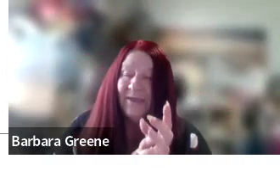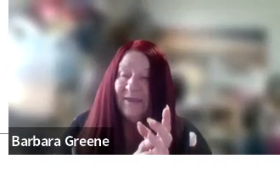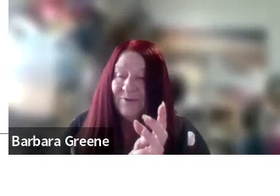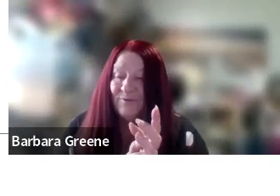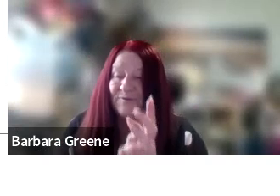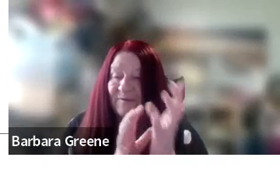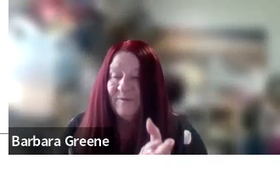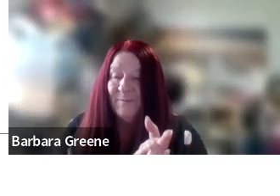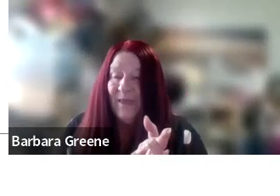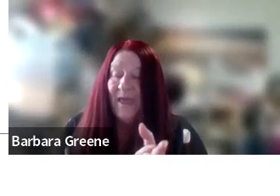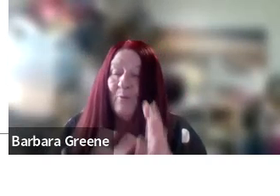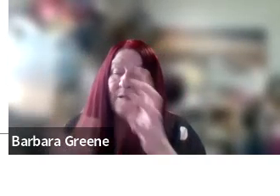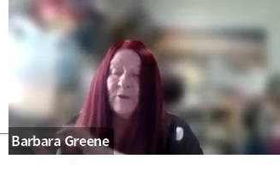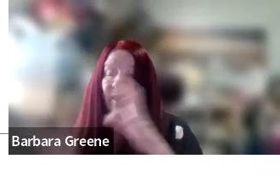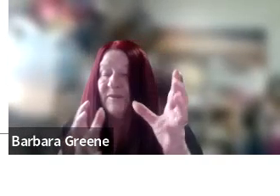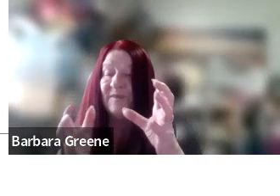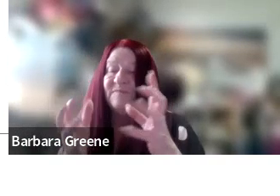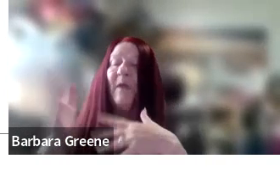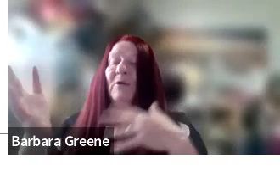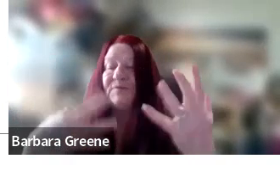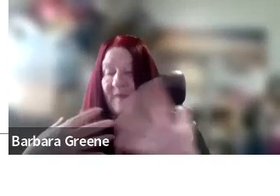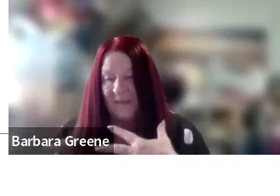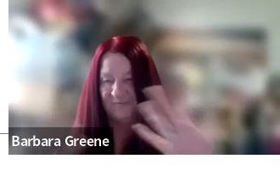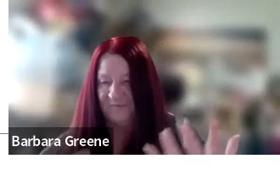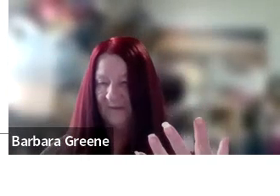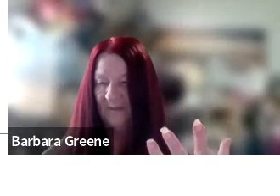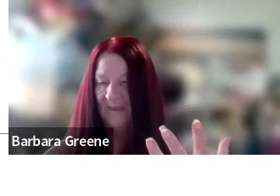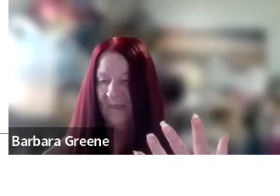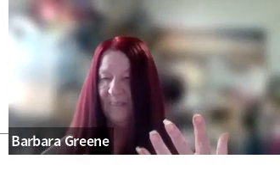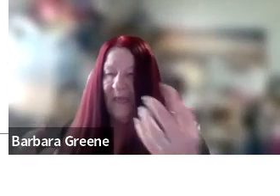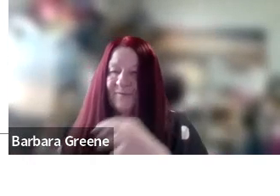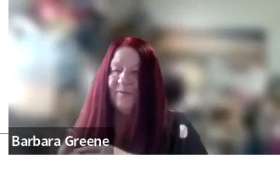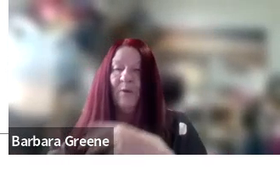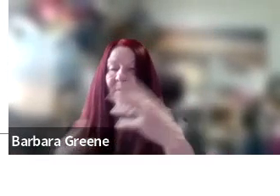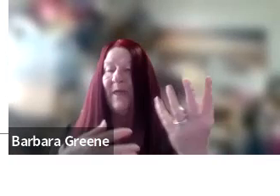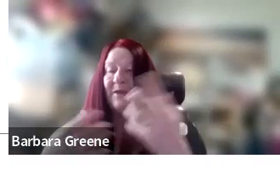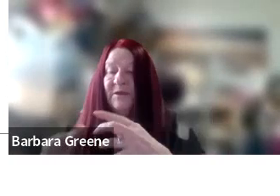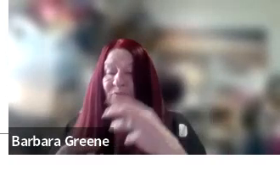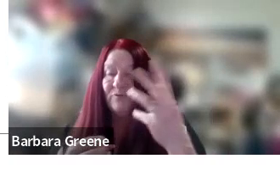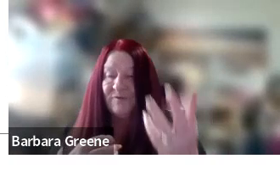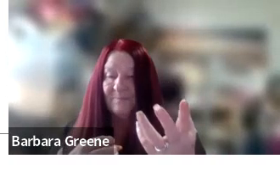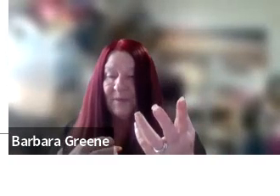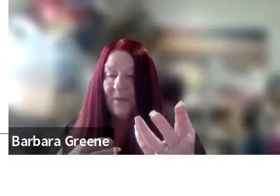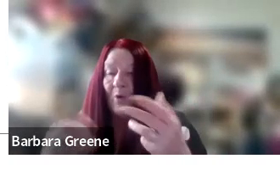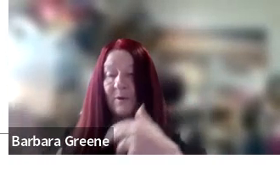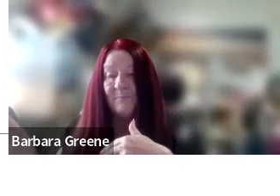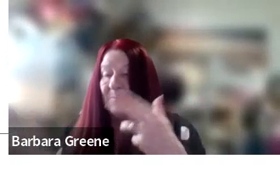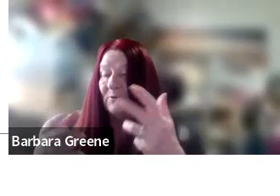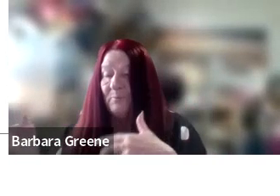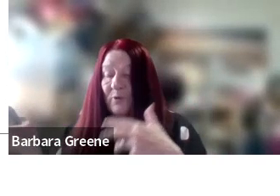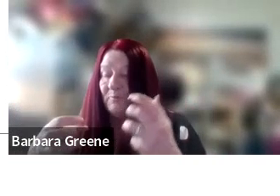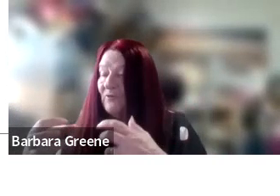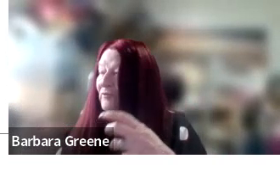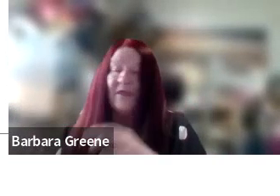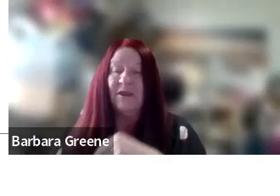back into the system and we created these fail safes that, so if I had entered something, or if a